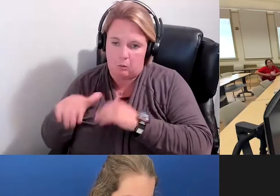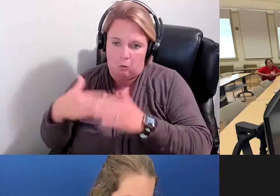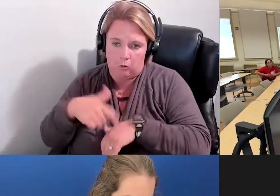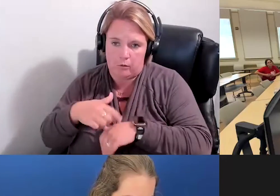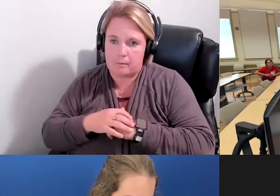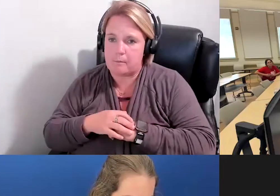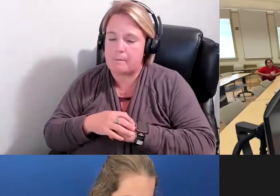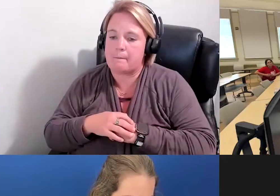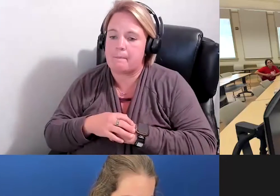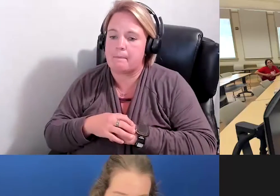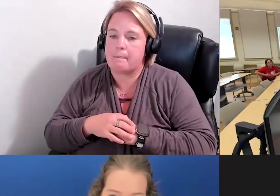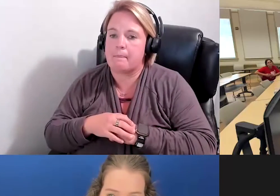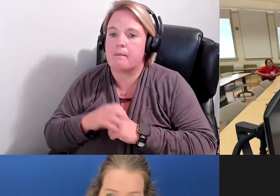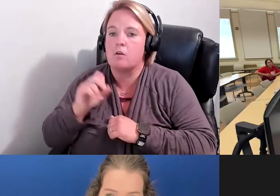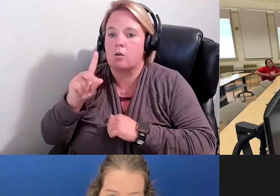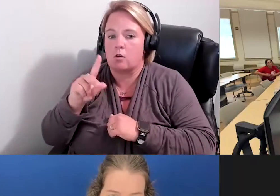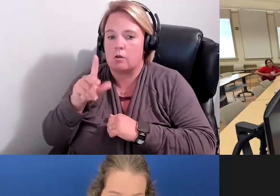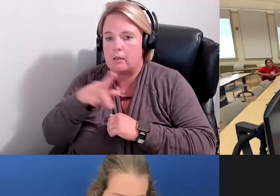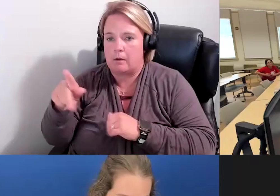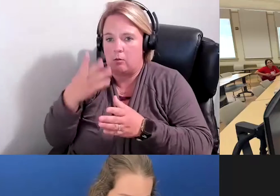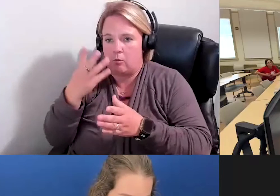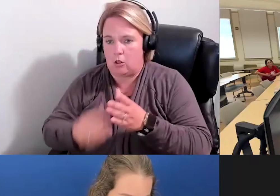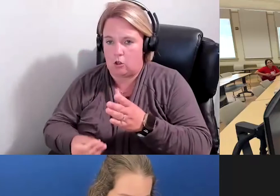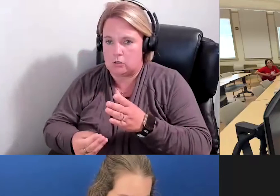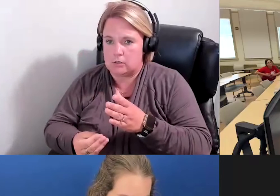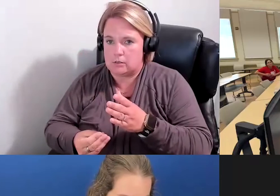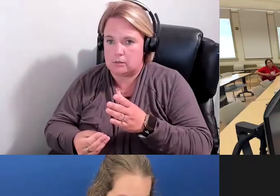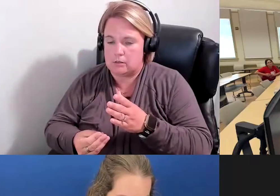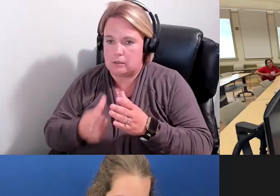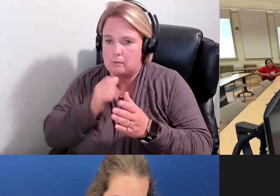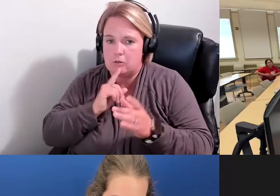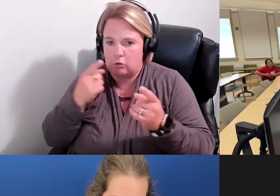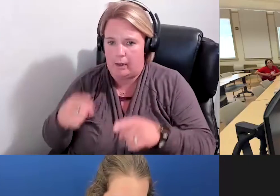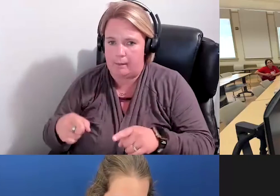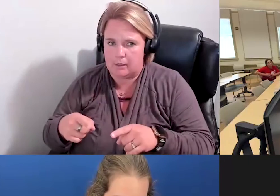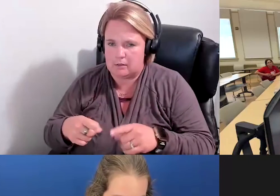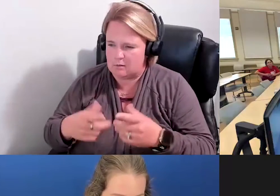It seems like we have lost the PowerPoint for some reason.